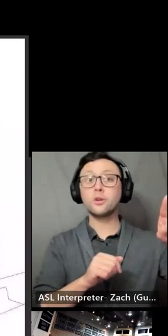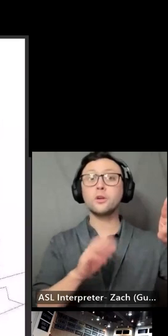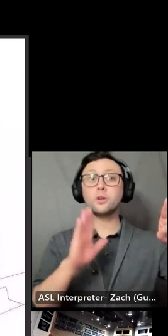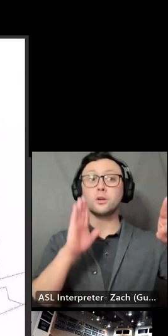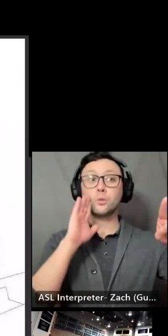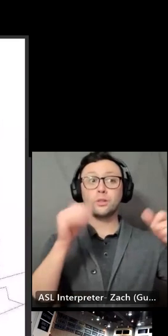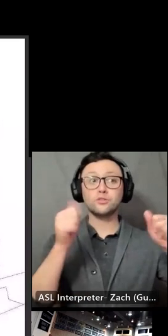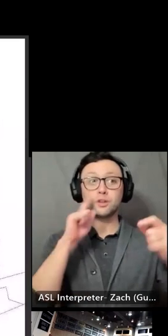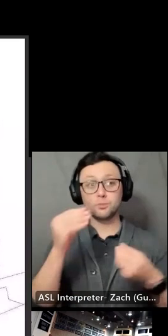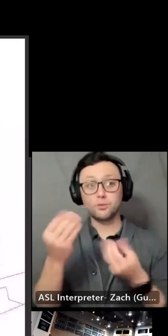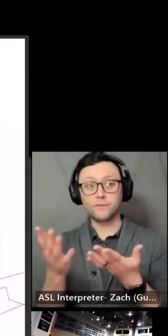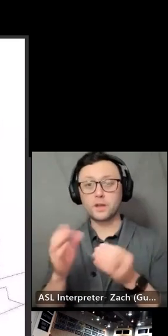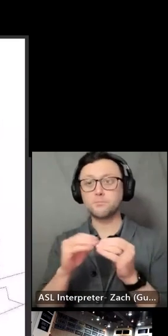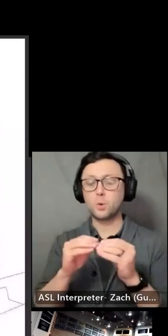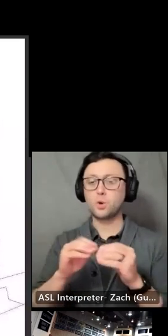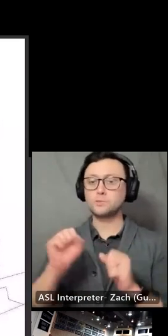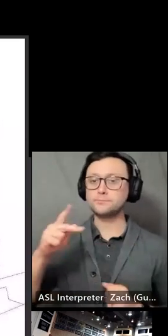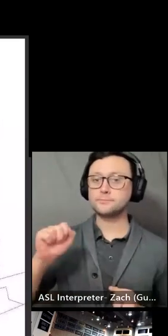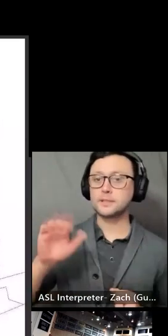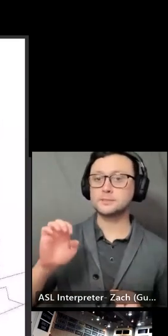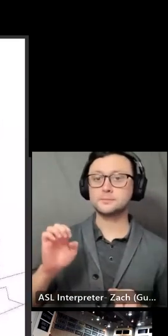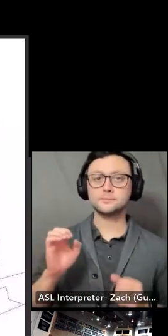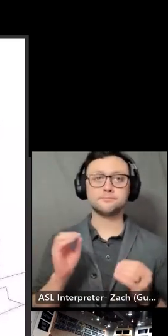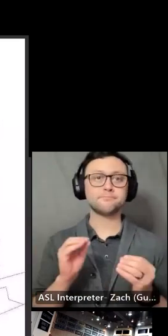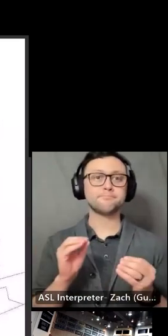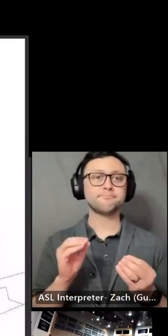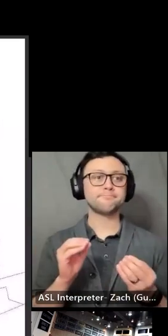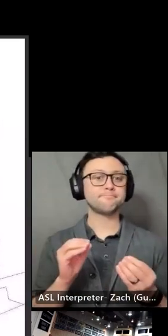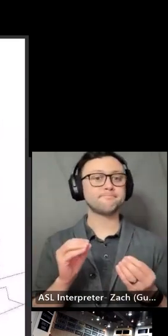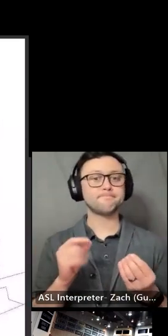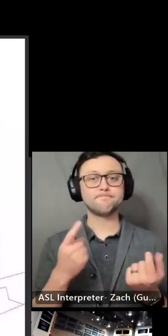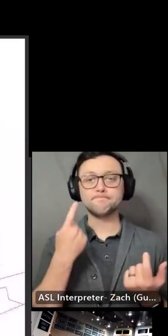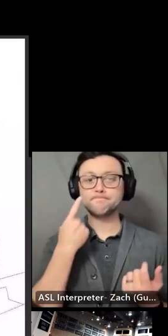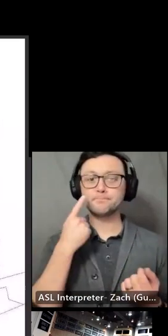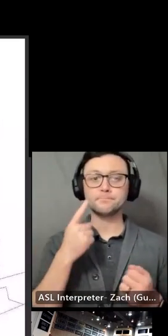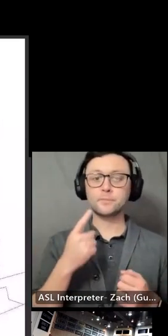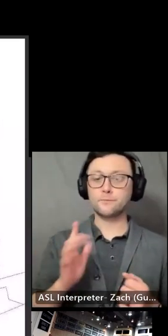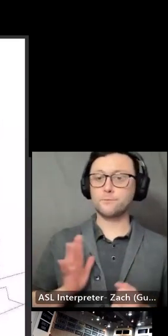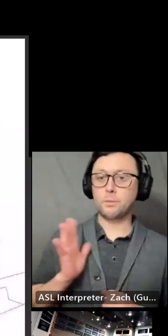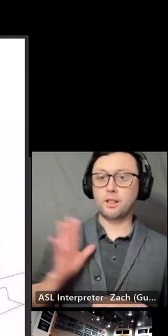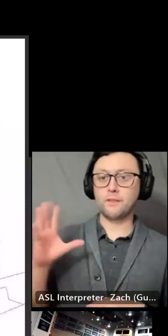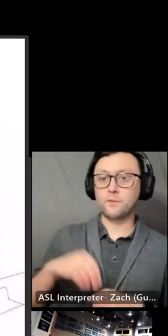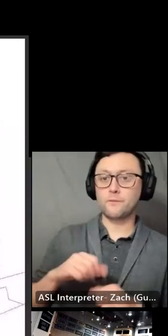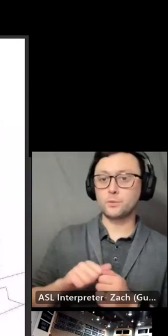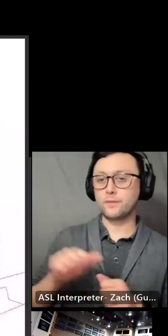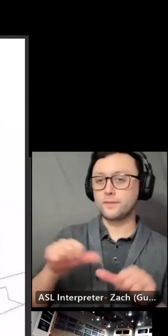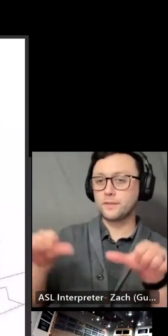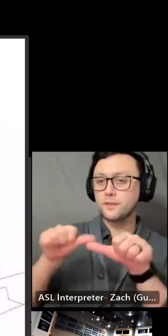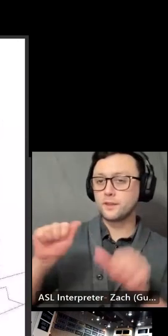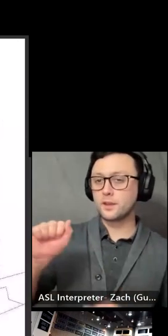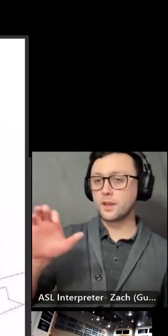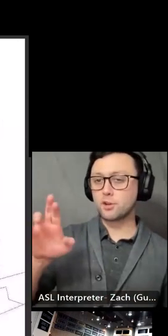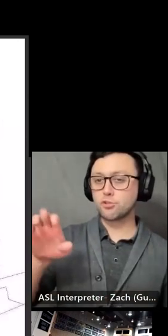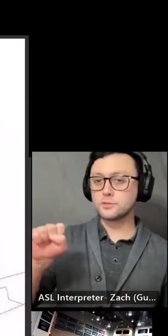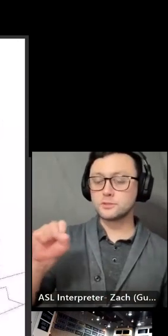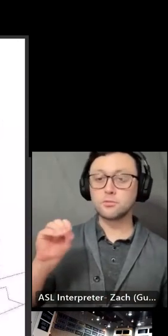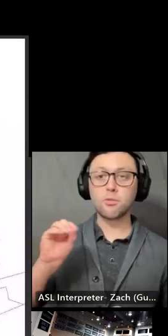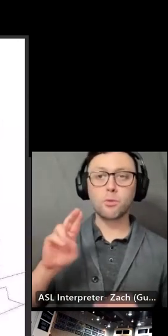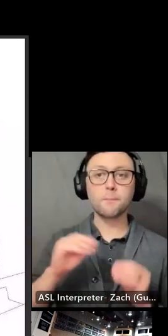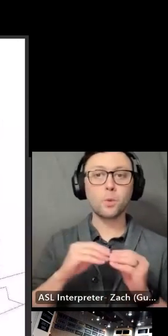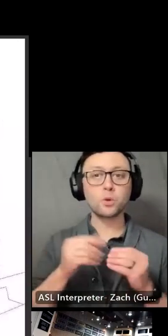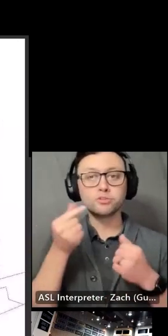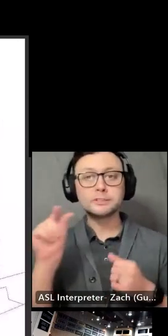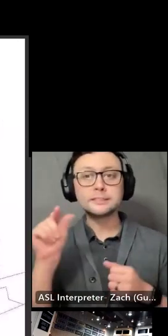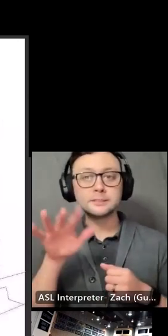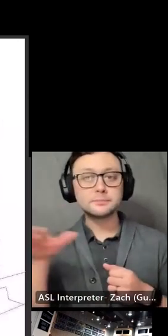little bit more space, whether that's formerly part of the acreage that's developed or kind of more of like a green